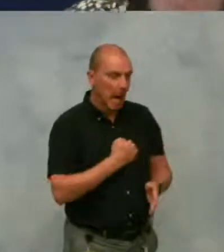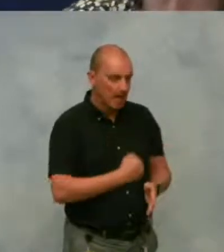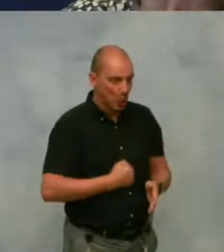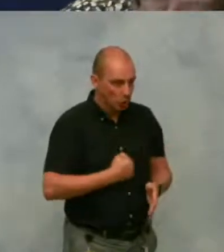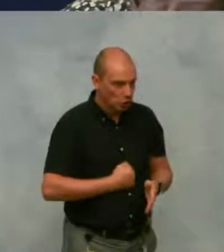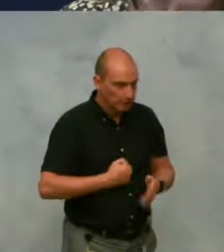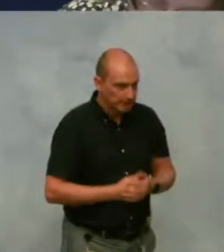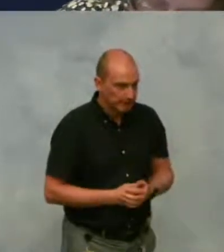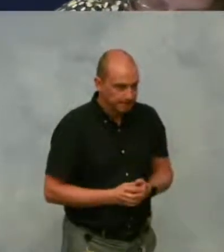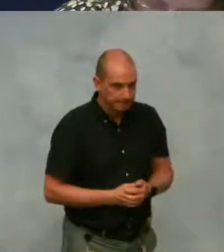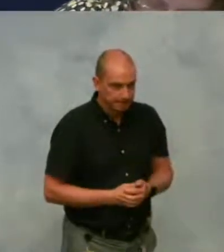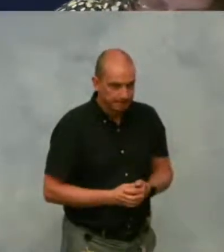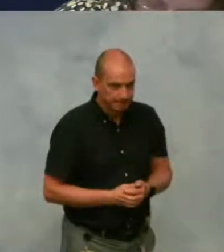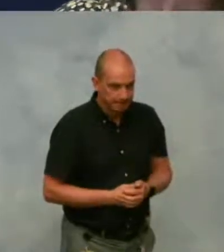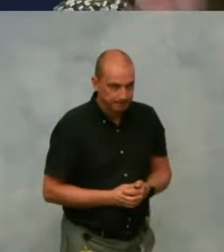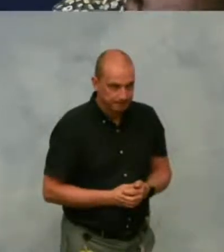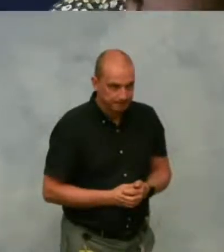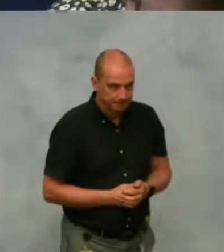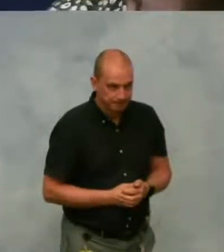Thank you.